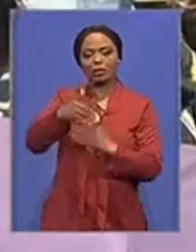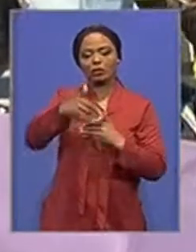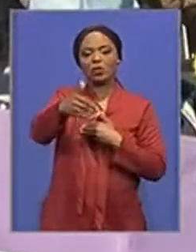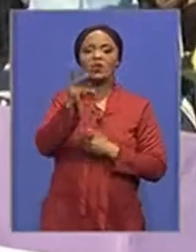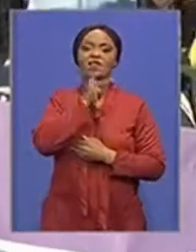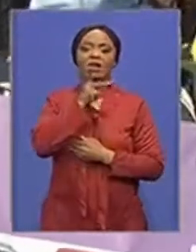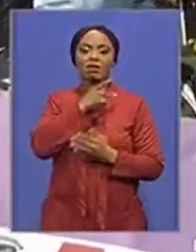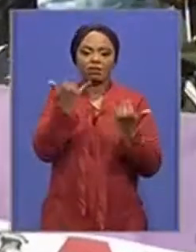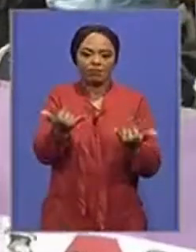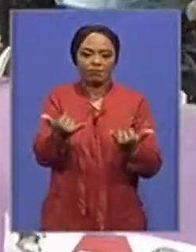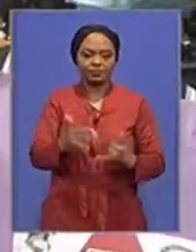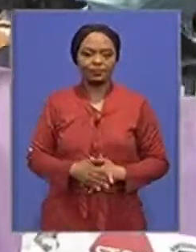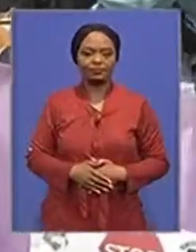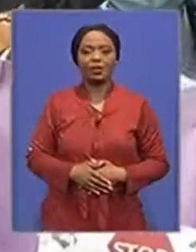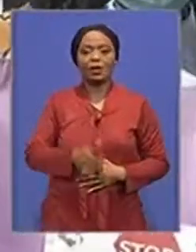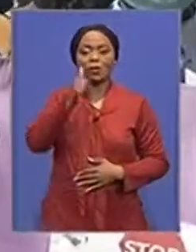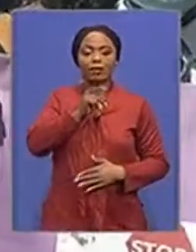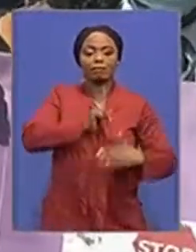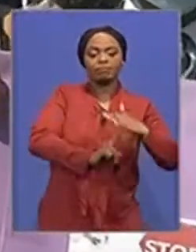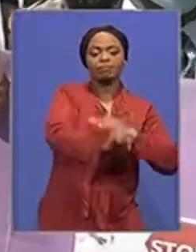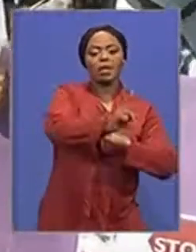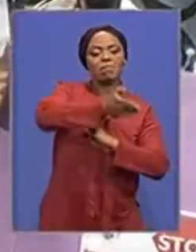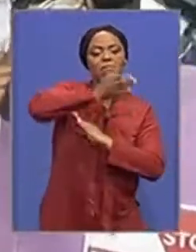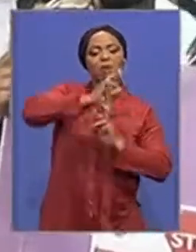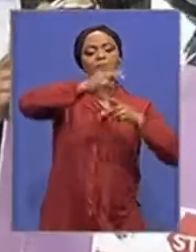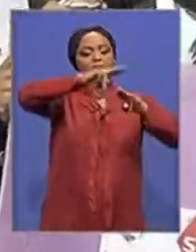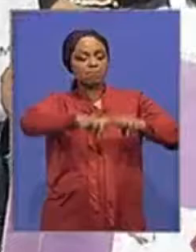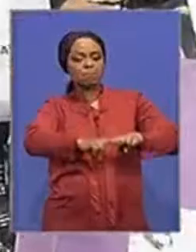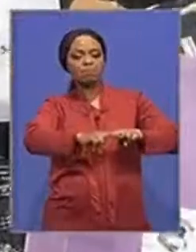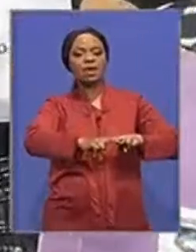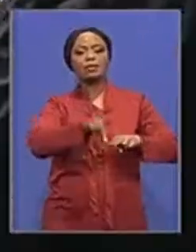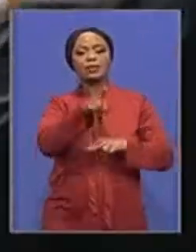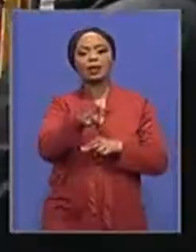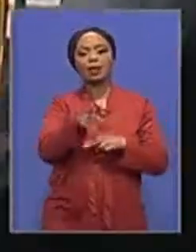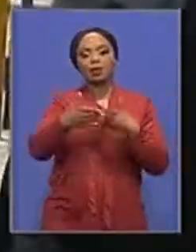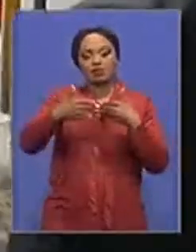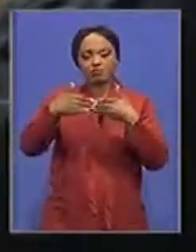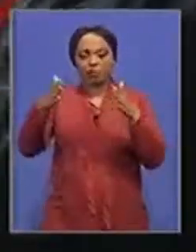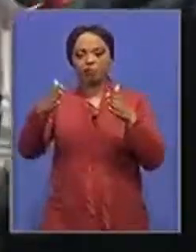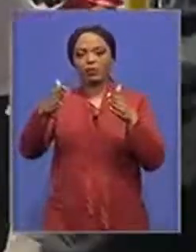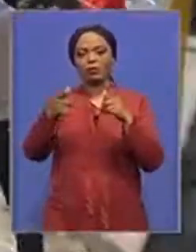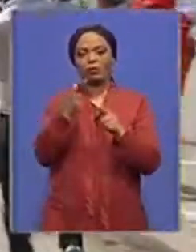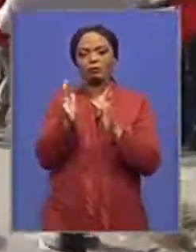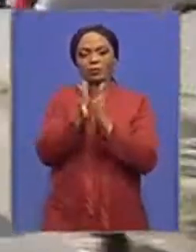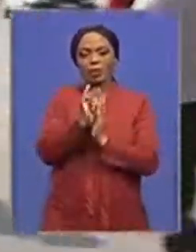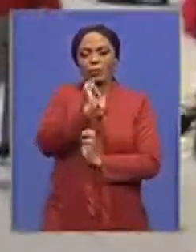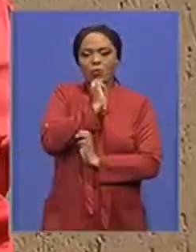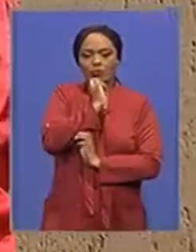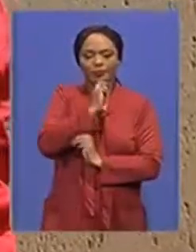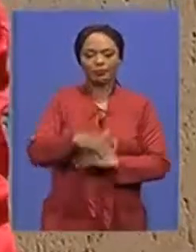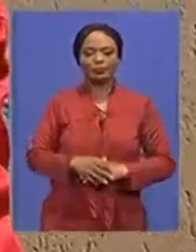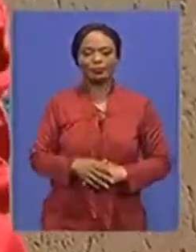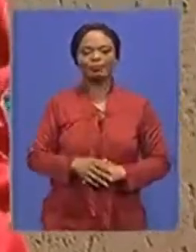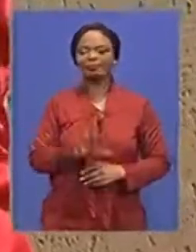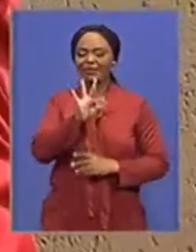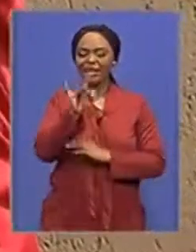5 mme a go rekwang e bile go nwelwa gone a tlile go bulwa go fitlha ka ura ya 10 letsatsi le letsatsi. Mopresidente o